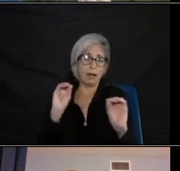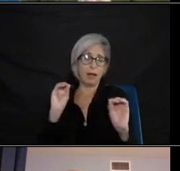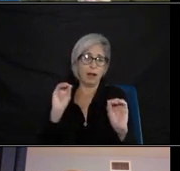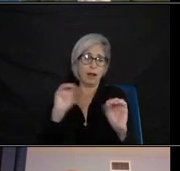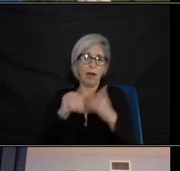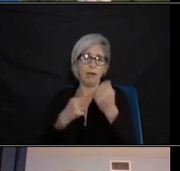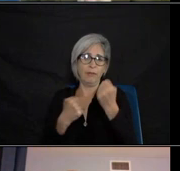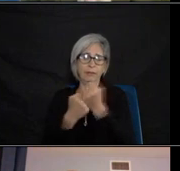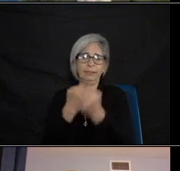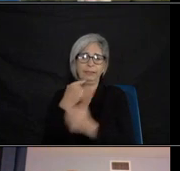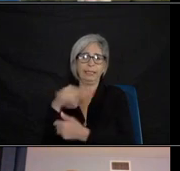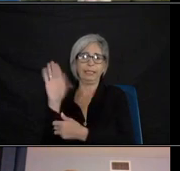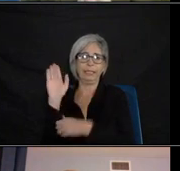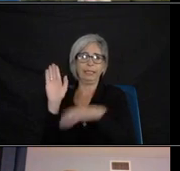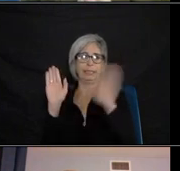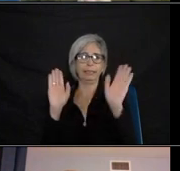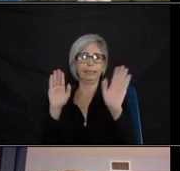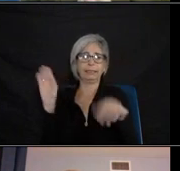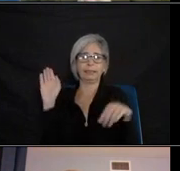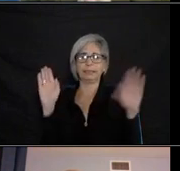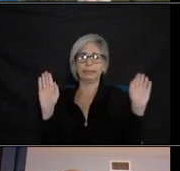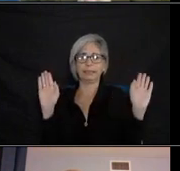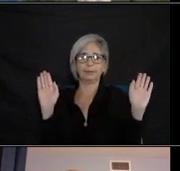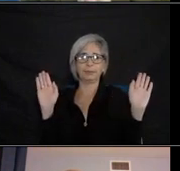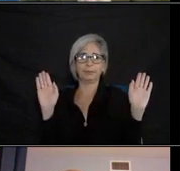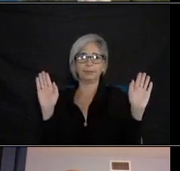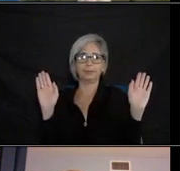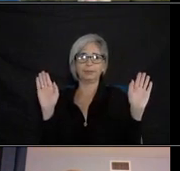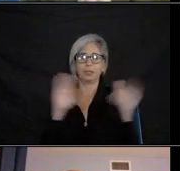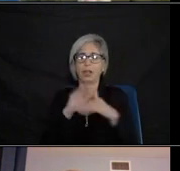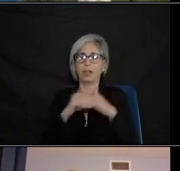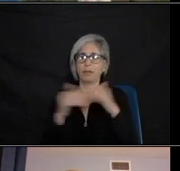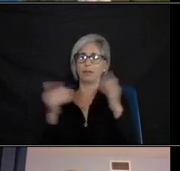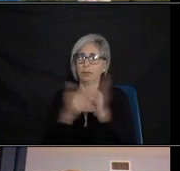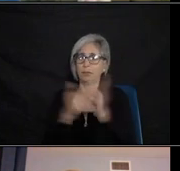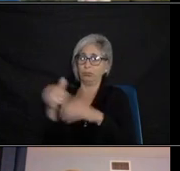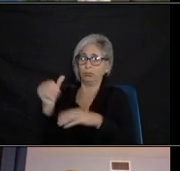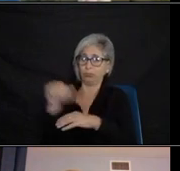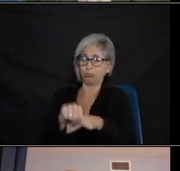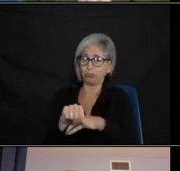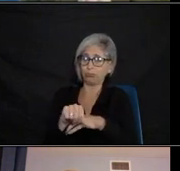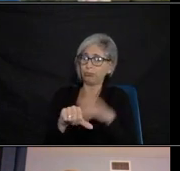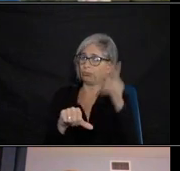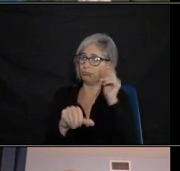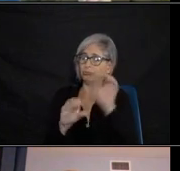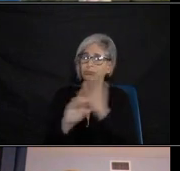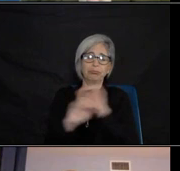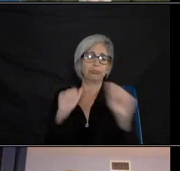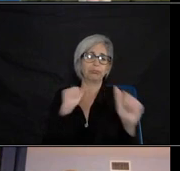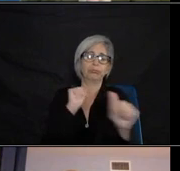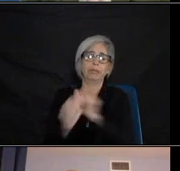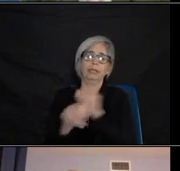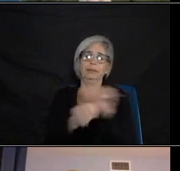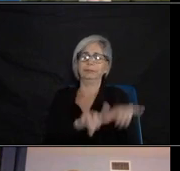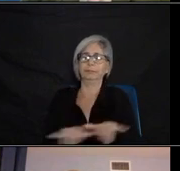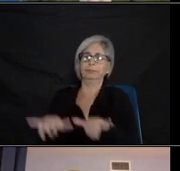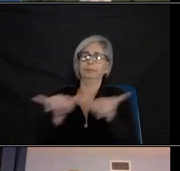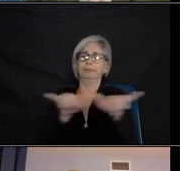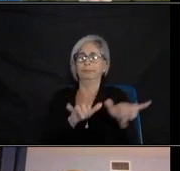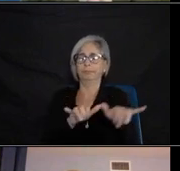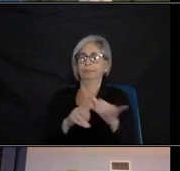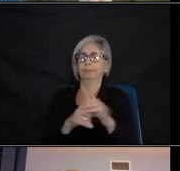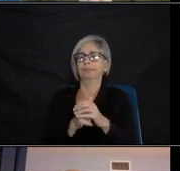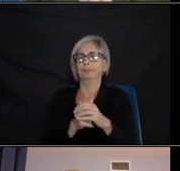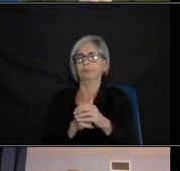saying aye. Aye. Aye. All those opposed? Hearing none, motion passes unanimously to